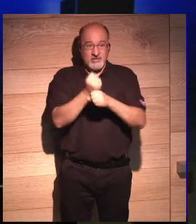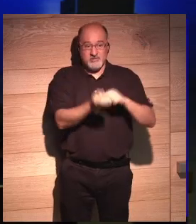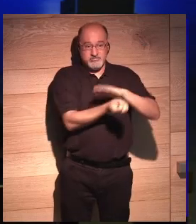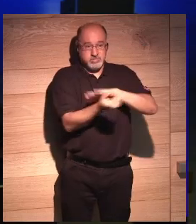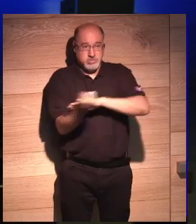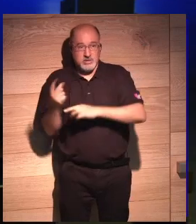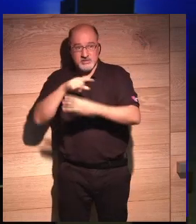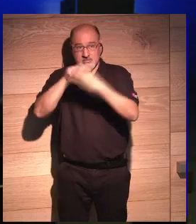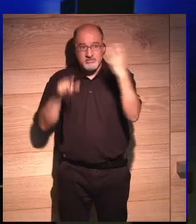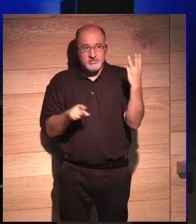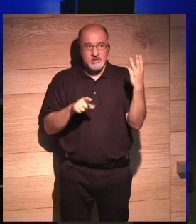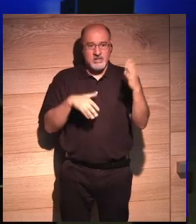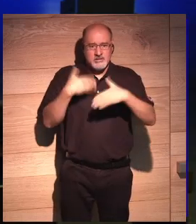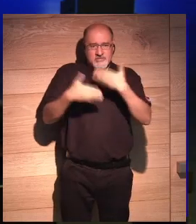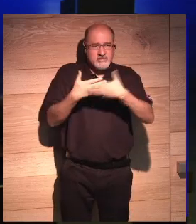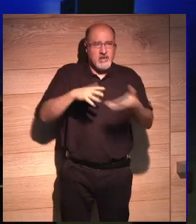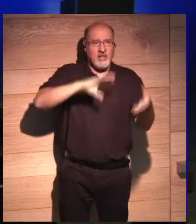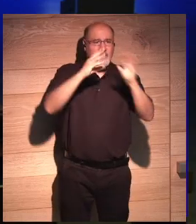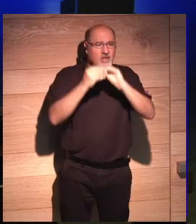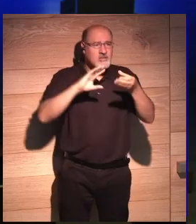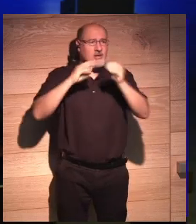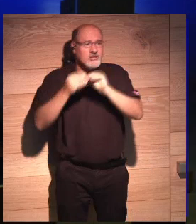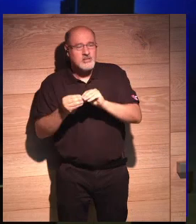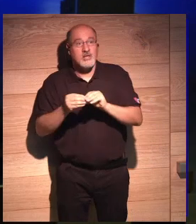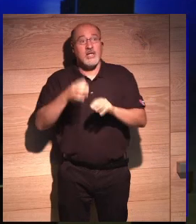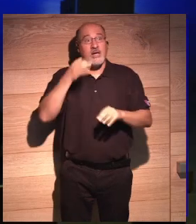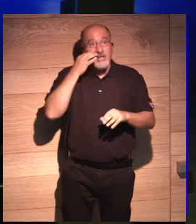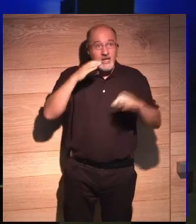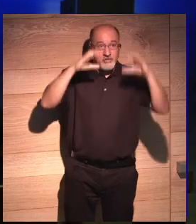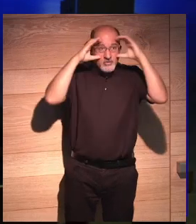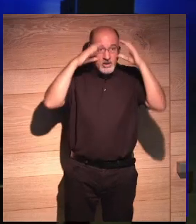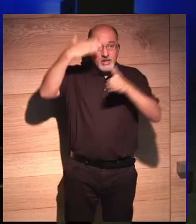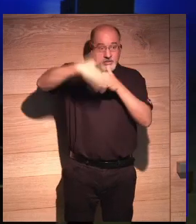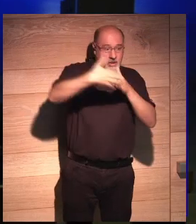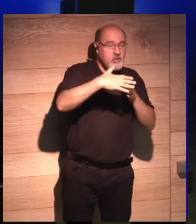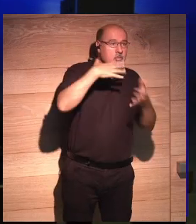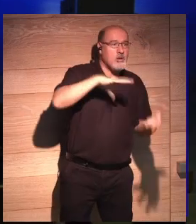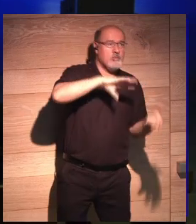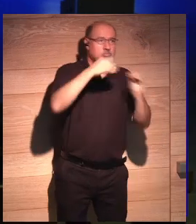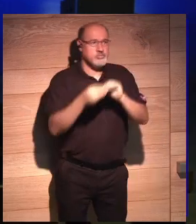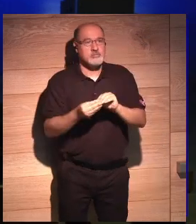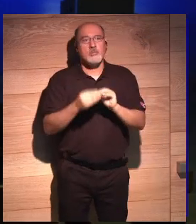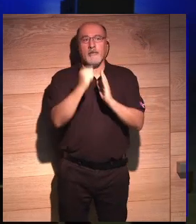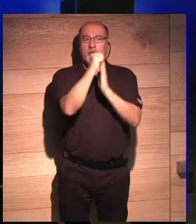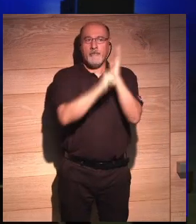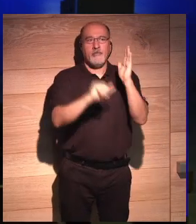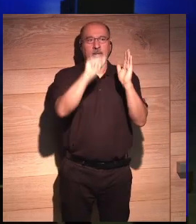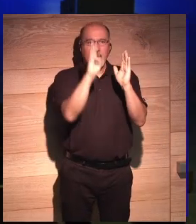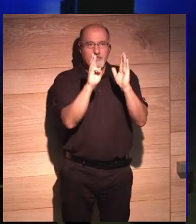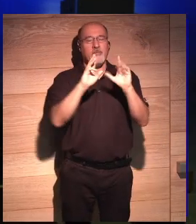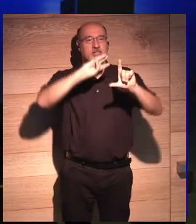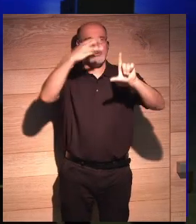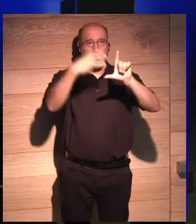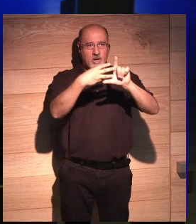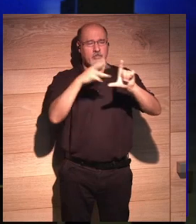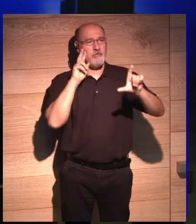beyond just the limitations of VR. And there's an app for it, and there's also a website as well, in